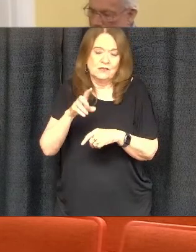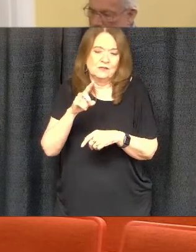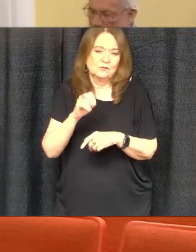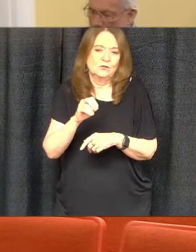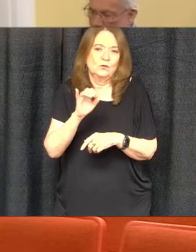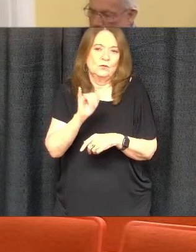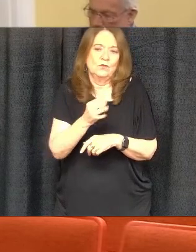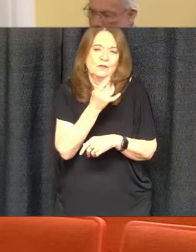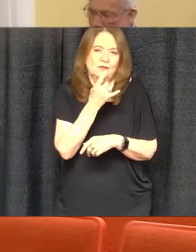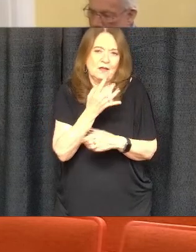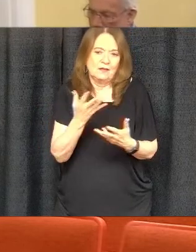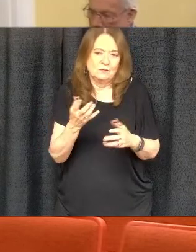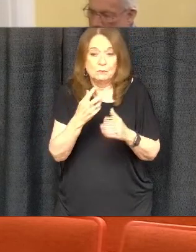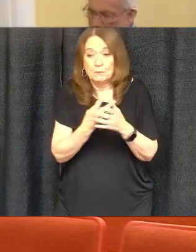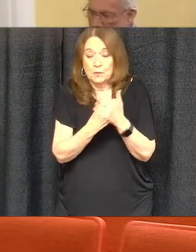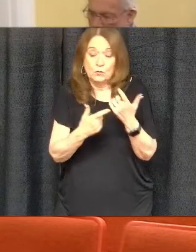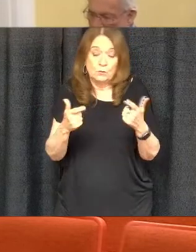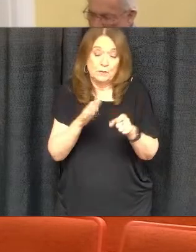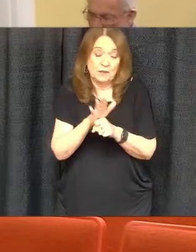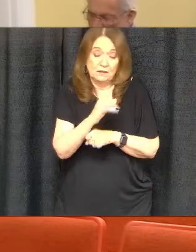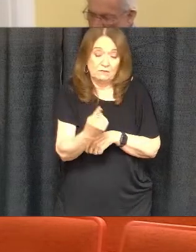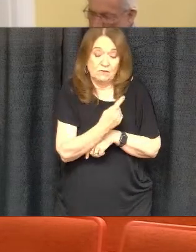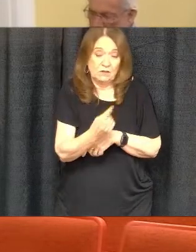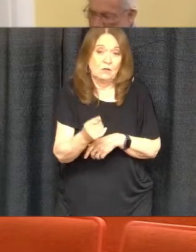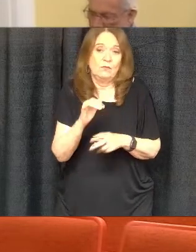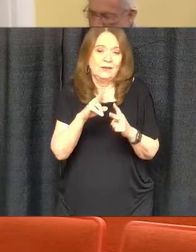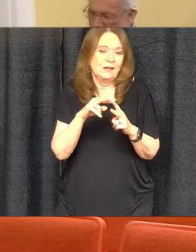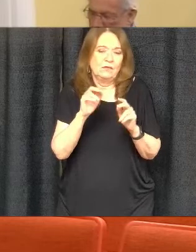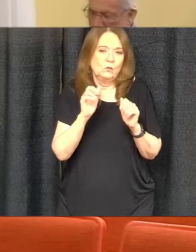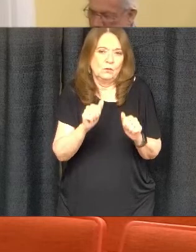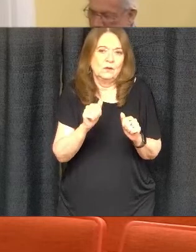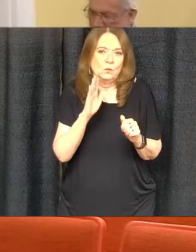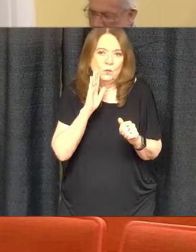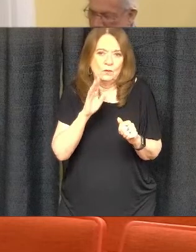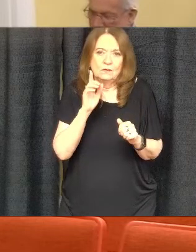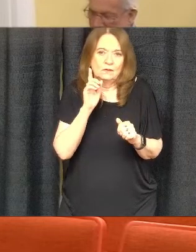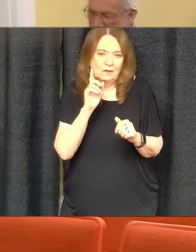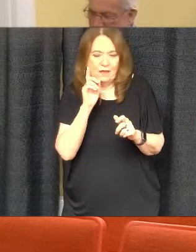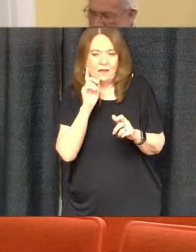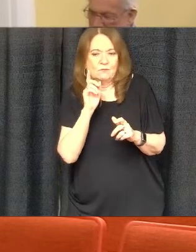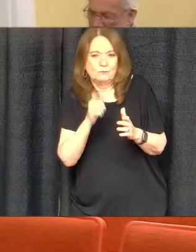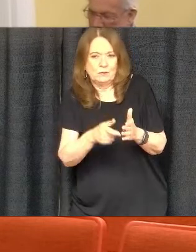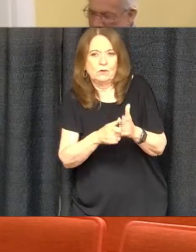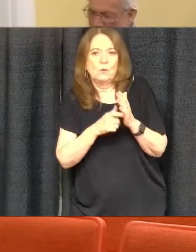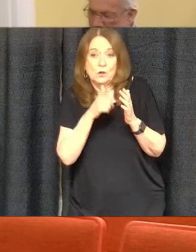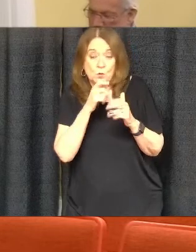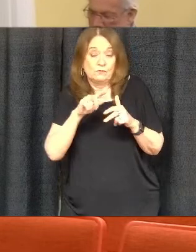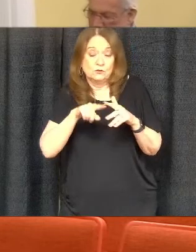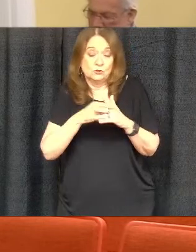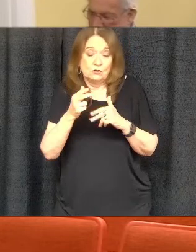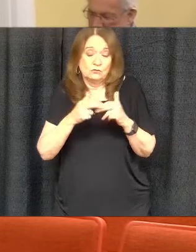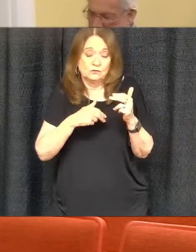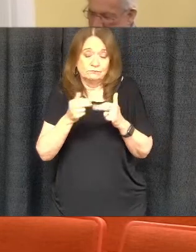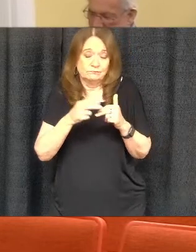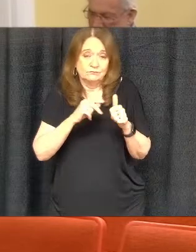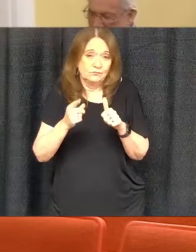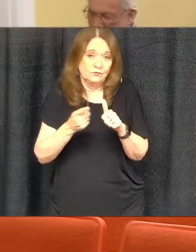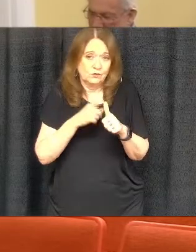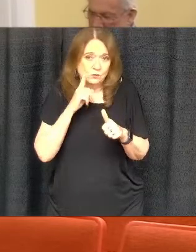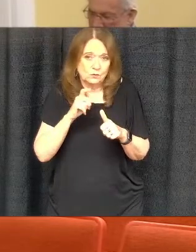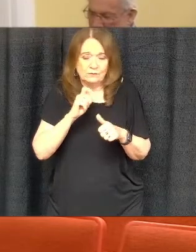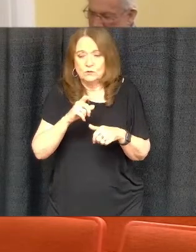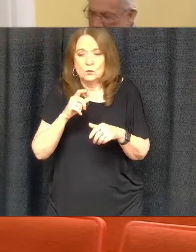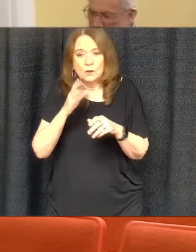there. Both projects are big enough alone that either one will trigger the signal improvements. So we hope that they continue to work